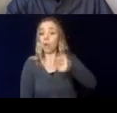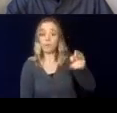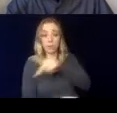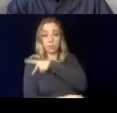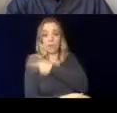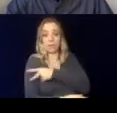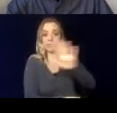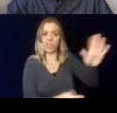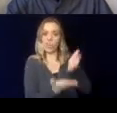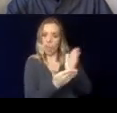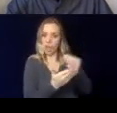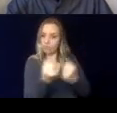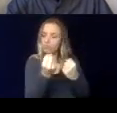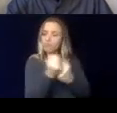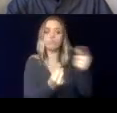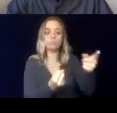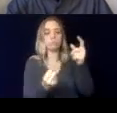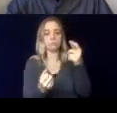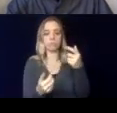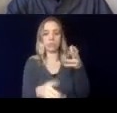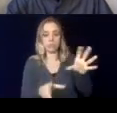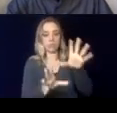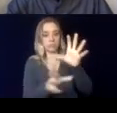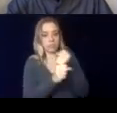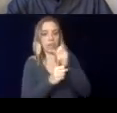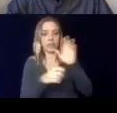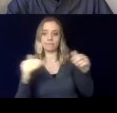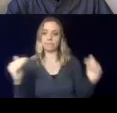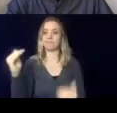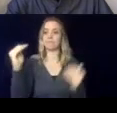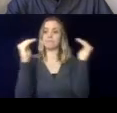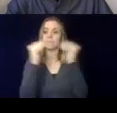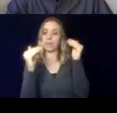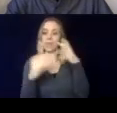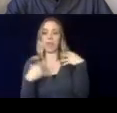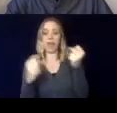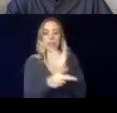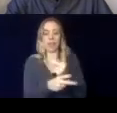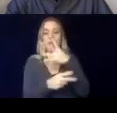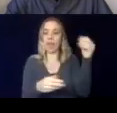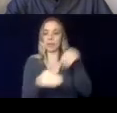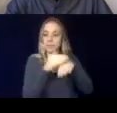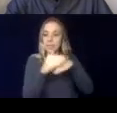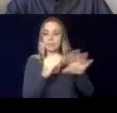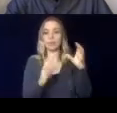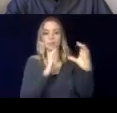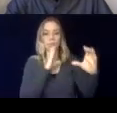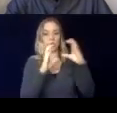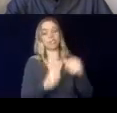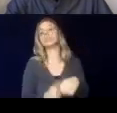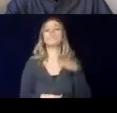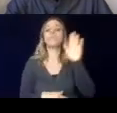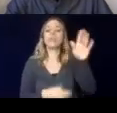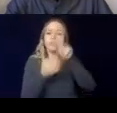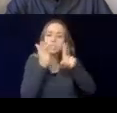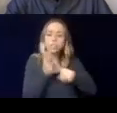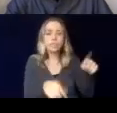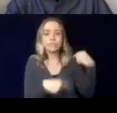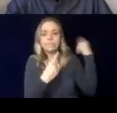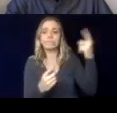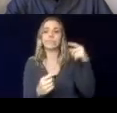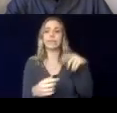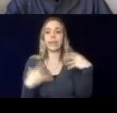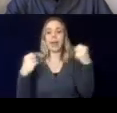to obtain equitable health care, including accessible communication. His research focus has been on health disparities for individuals with various